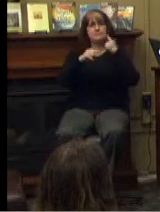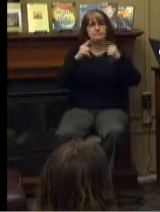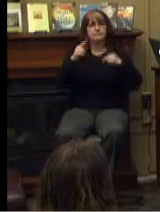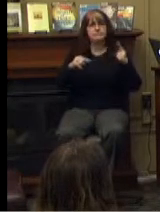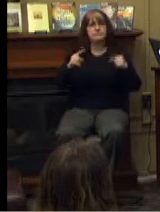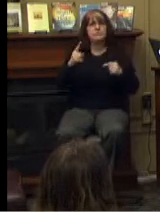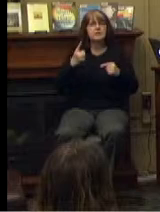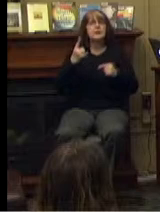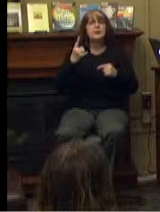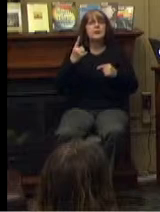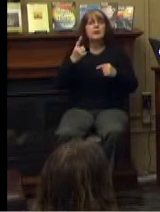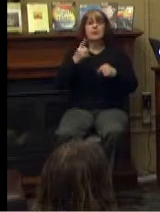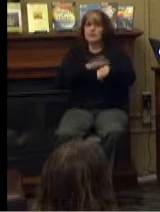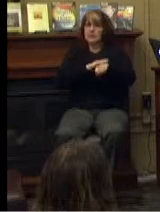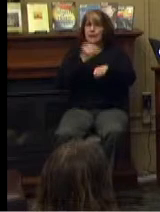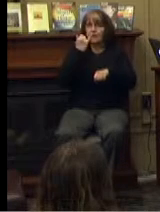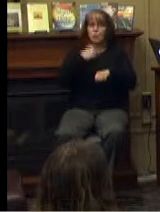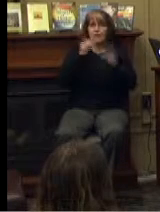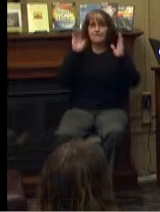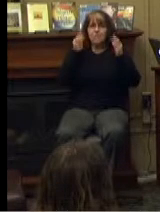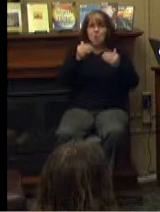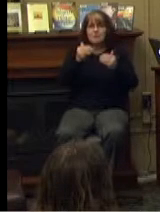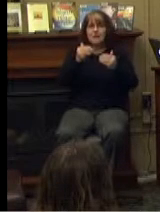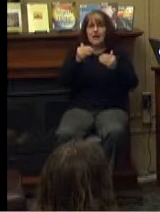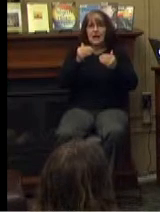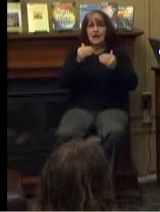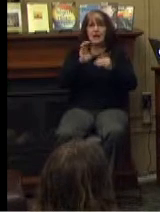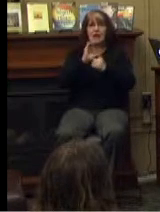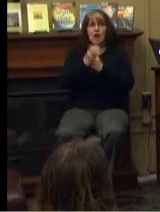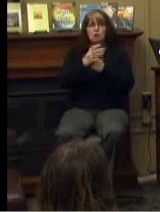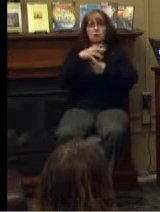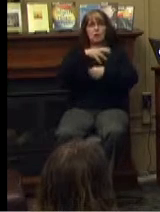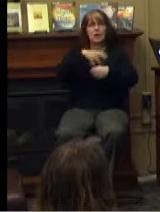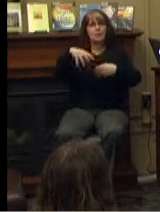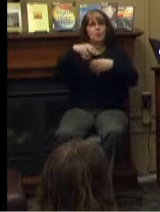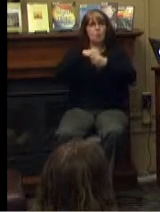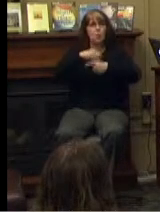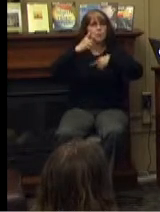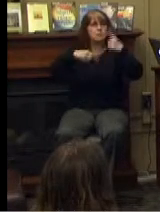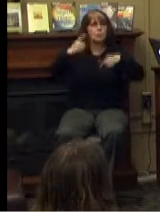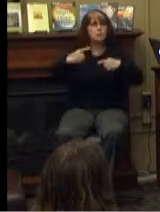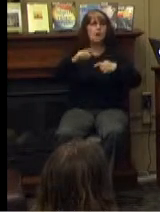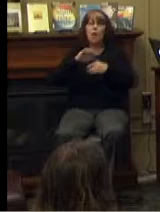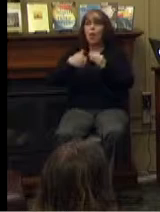focus on a culture of diversity, guess what? We all benefit from that.